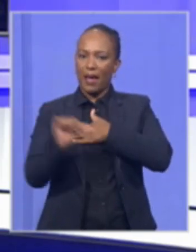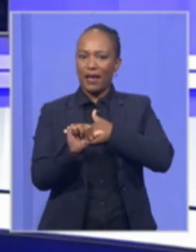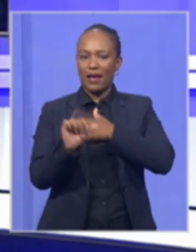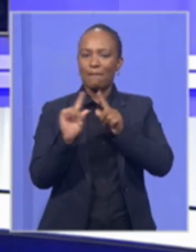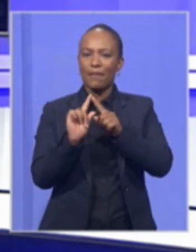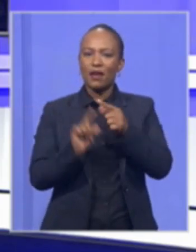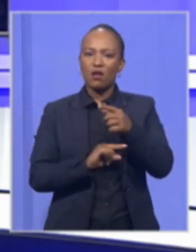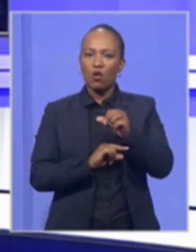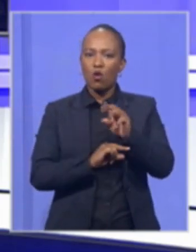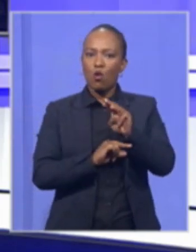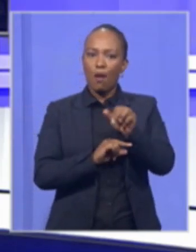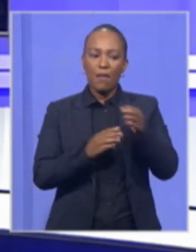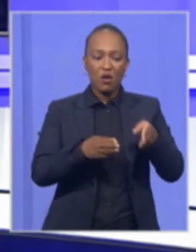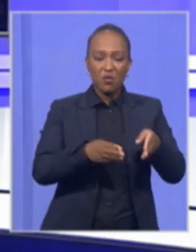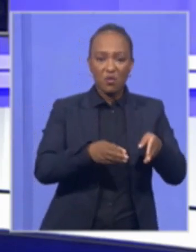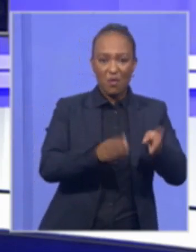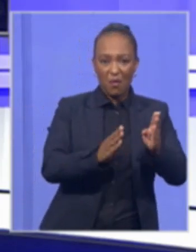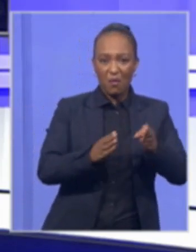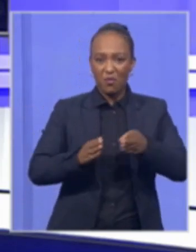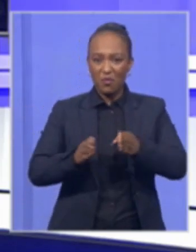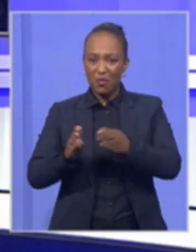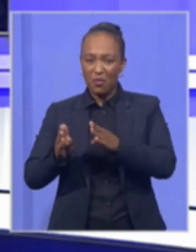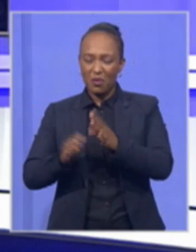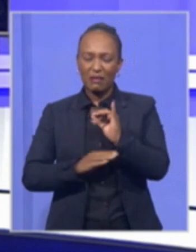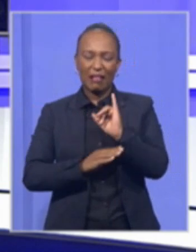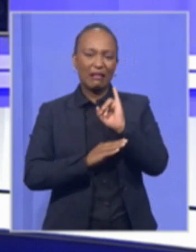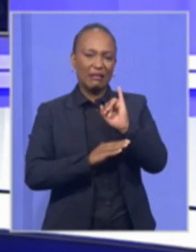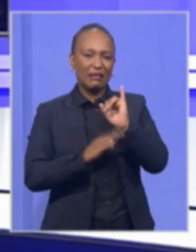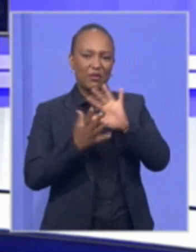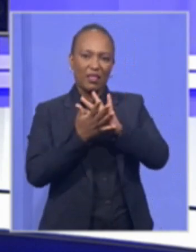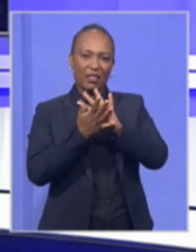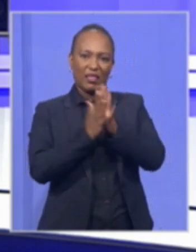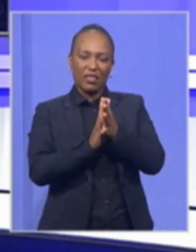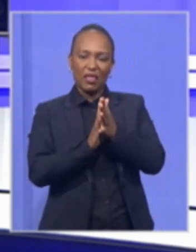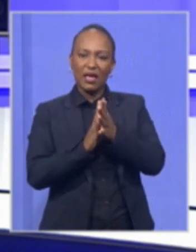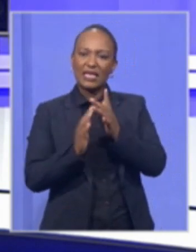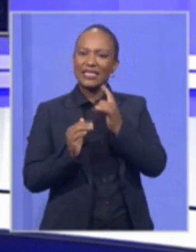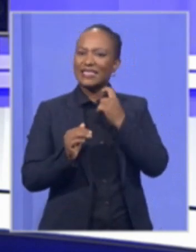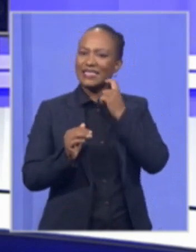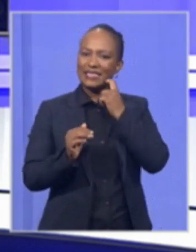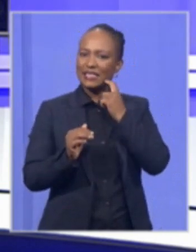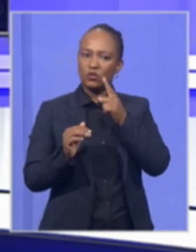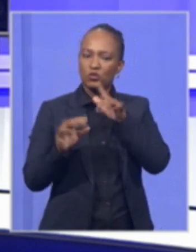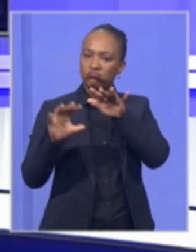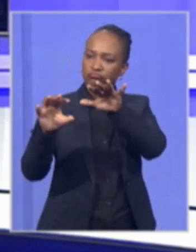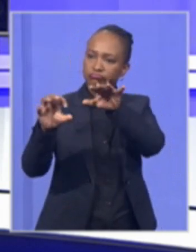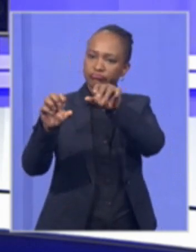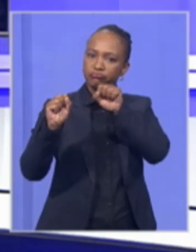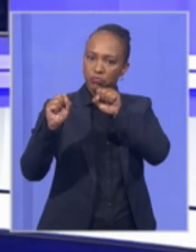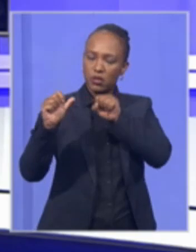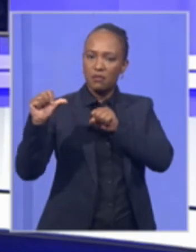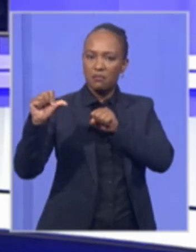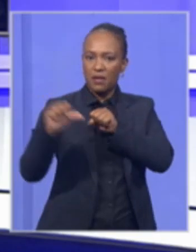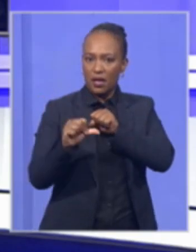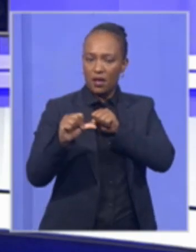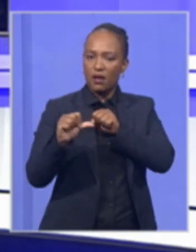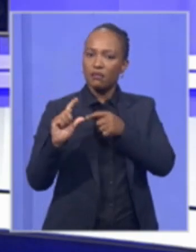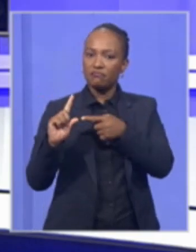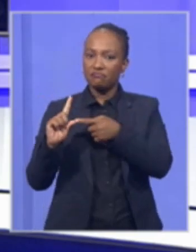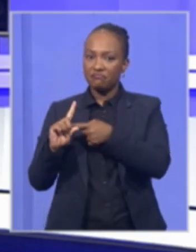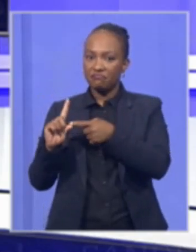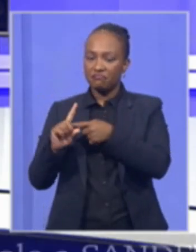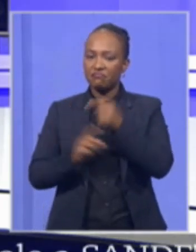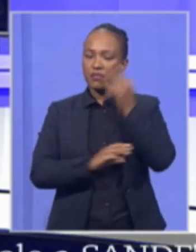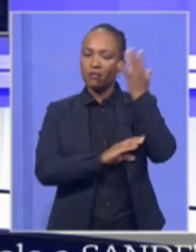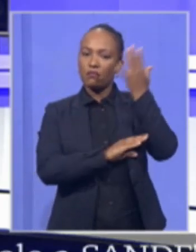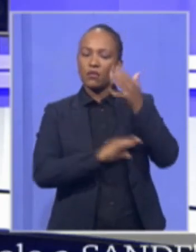di sentšwe gomme seo se dira gore go bušwa ga ditopo go se be bonolo. Motshekga o be a bolela pele ga komiti ya palamente mererong ya Sešole